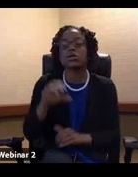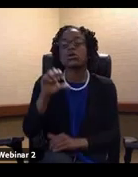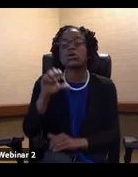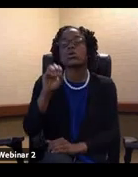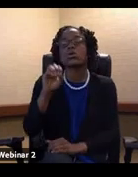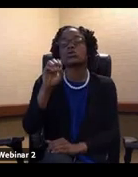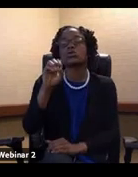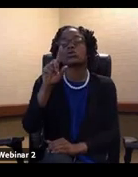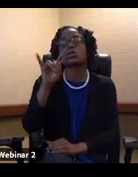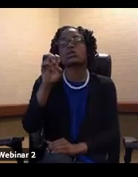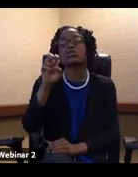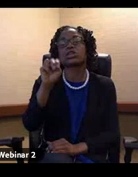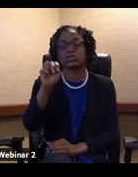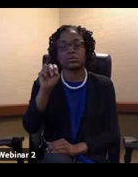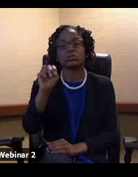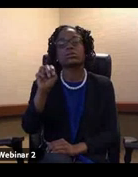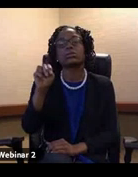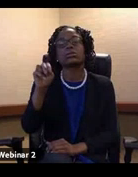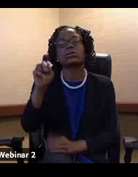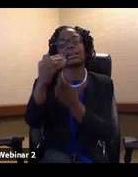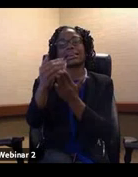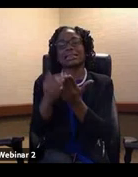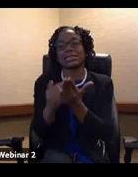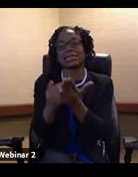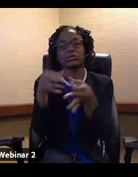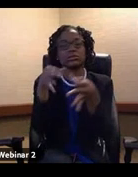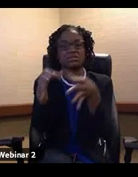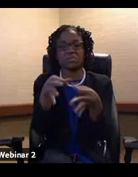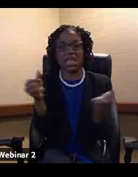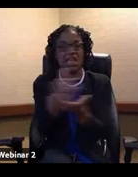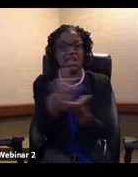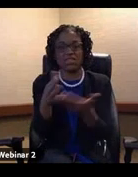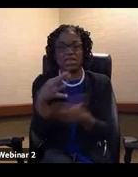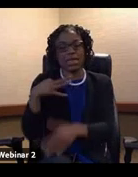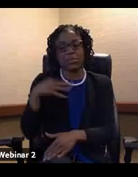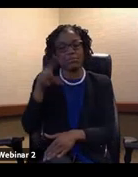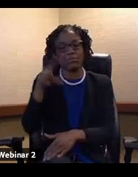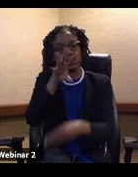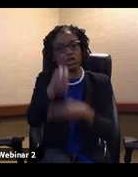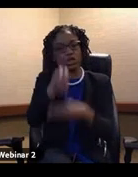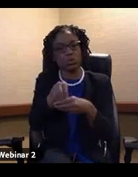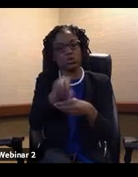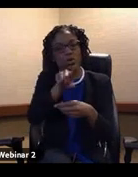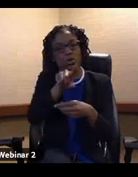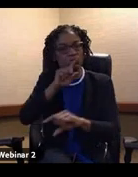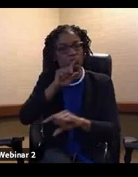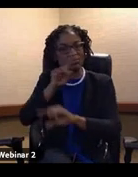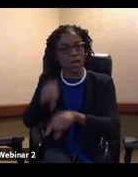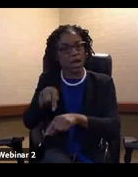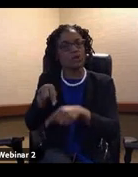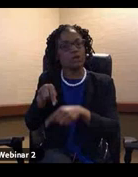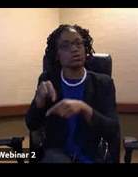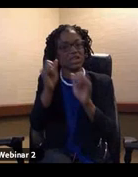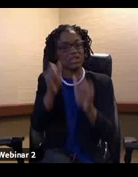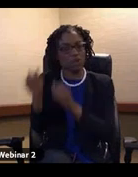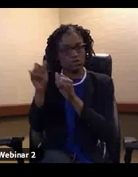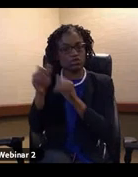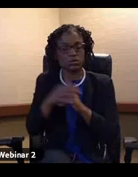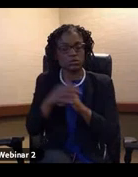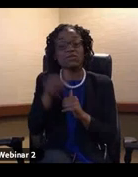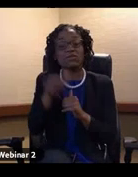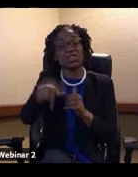The solicitation lays out what the application must include. Applications need to be responsive to these instructions.